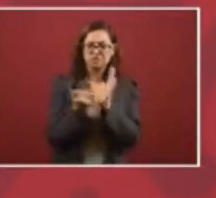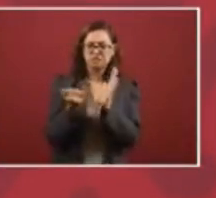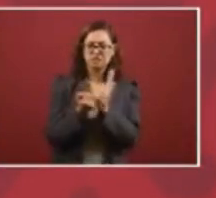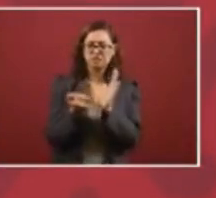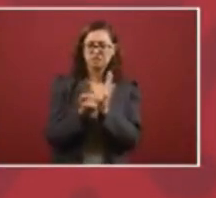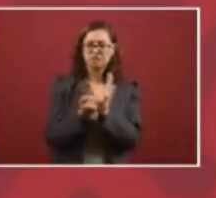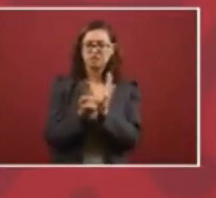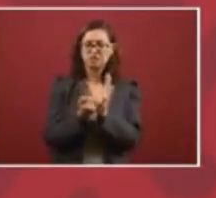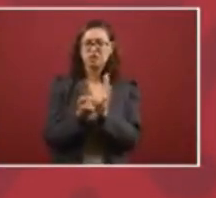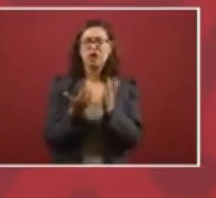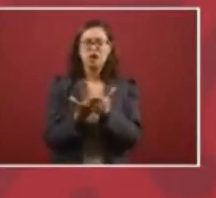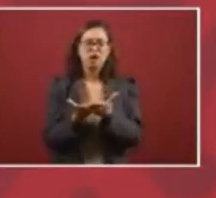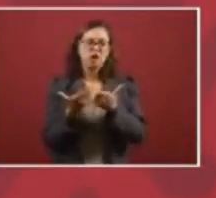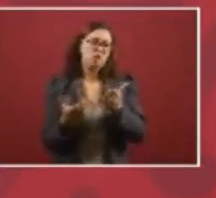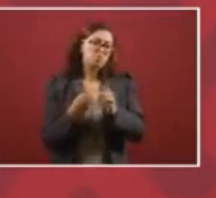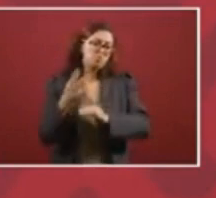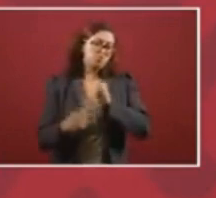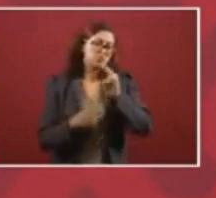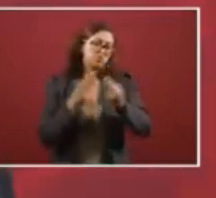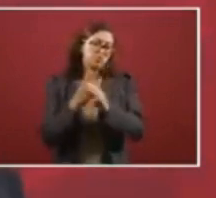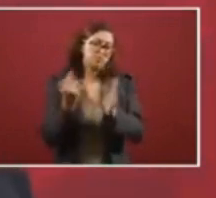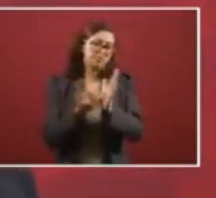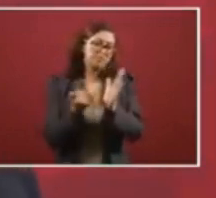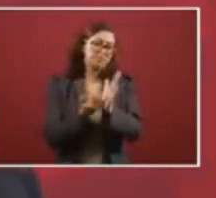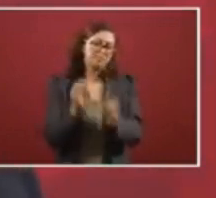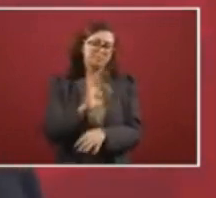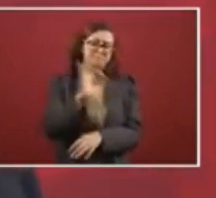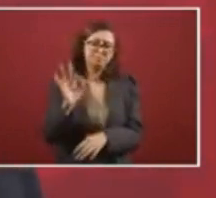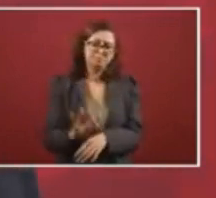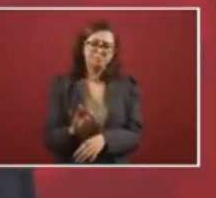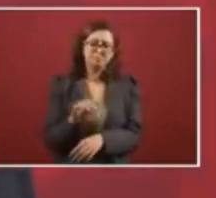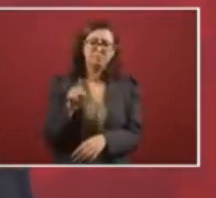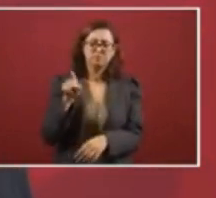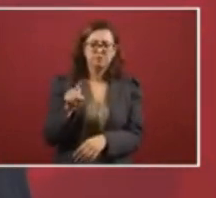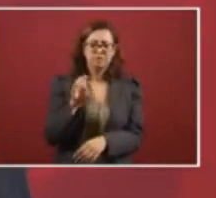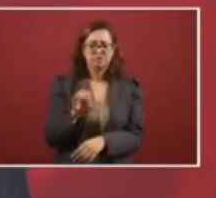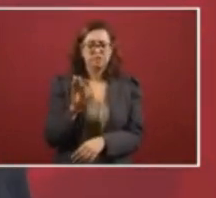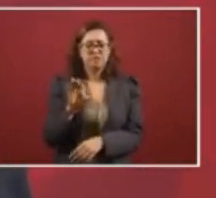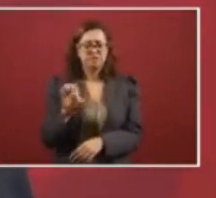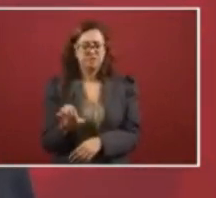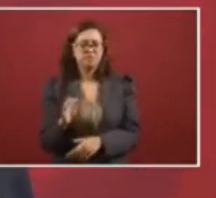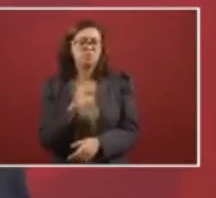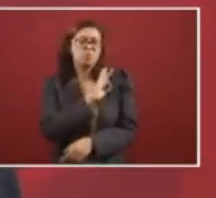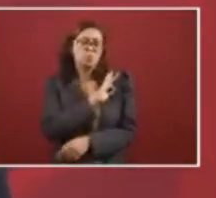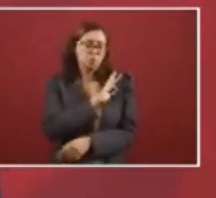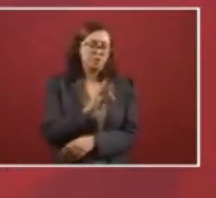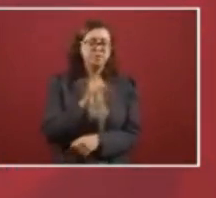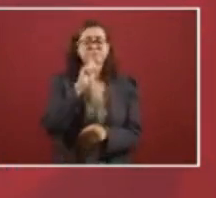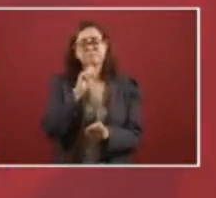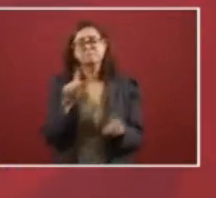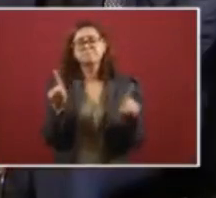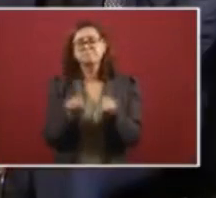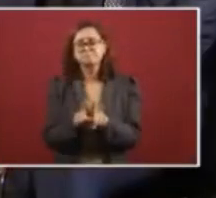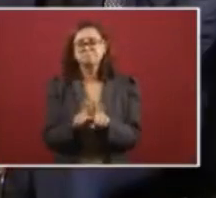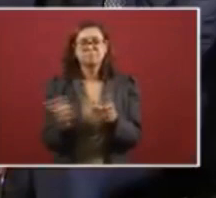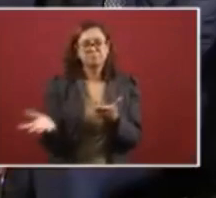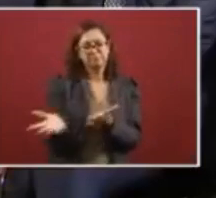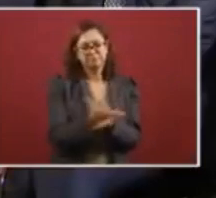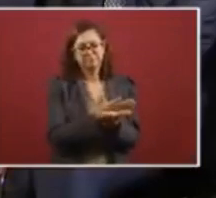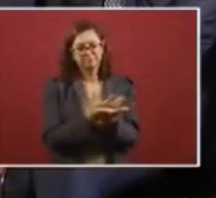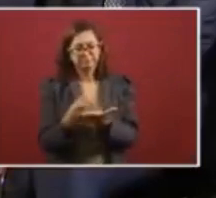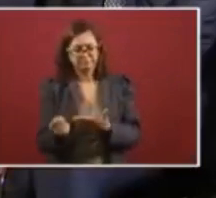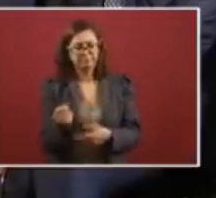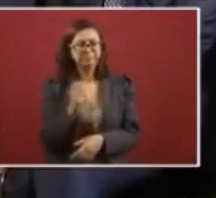And then it lowers the lower interest rate. It'll have also